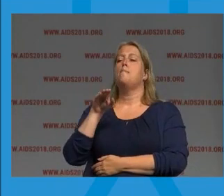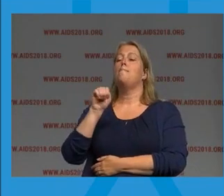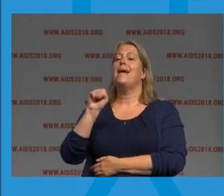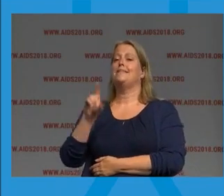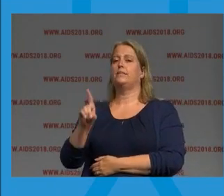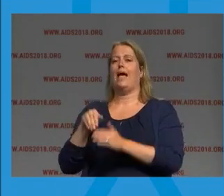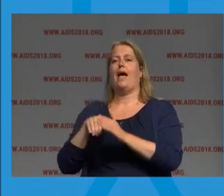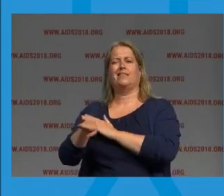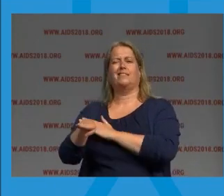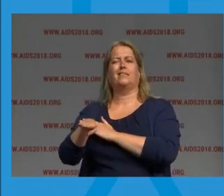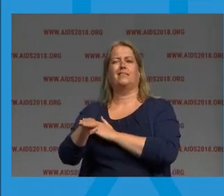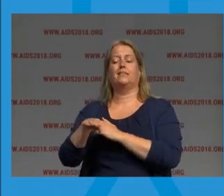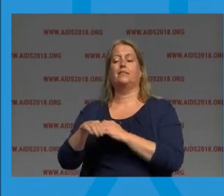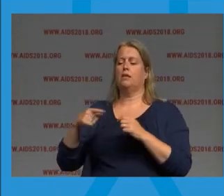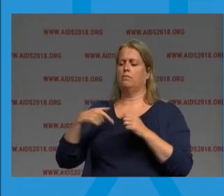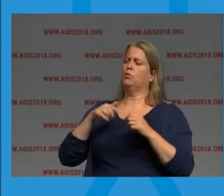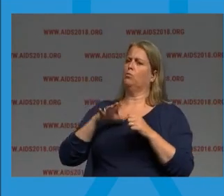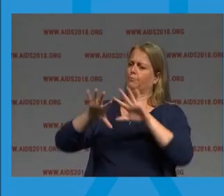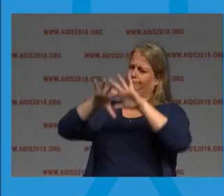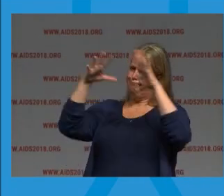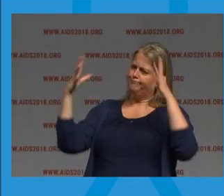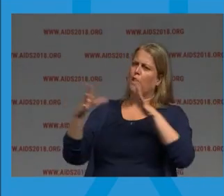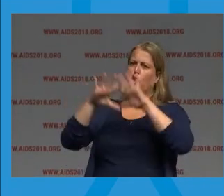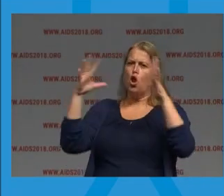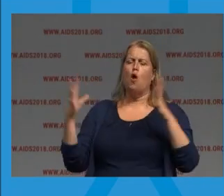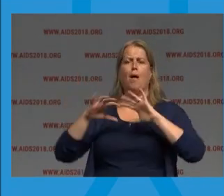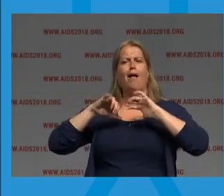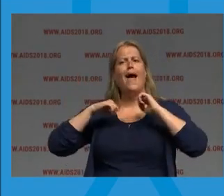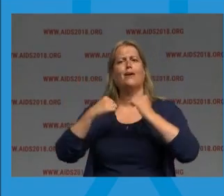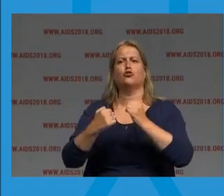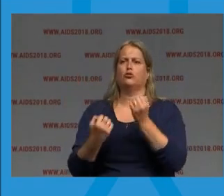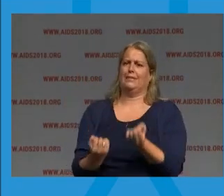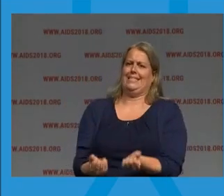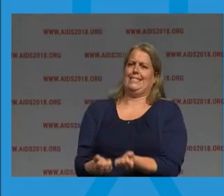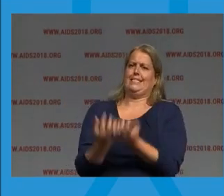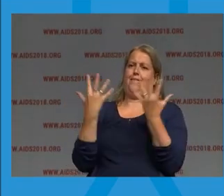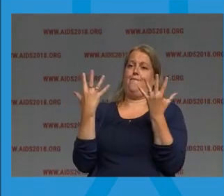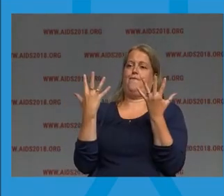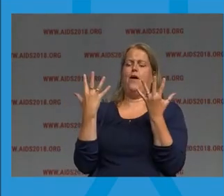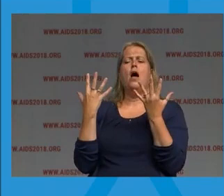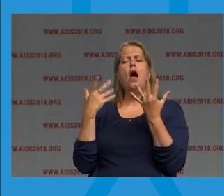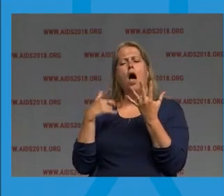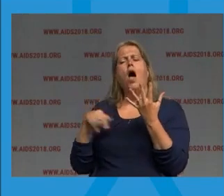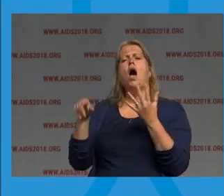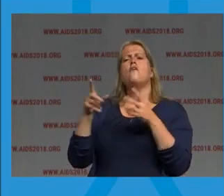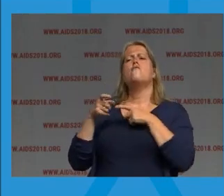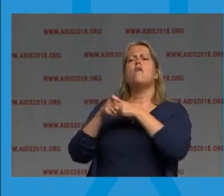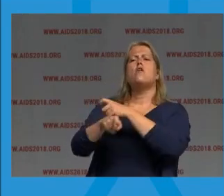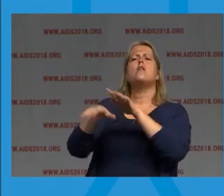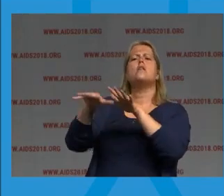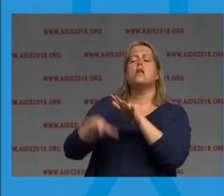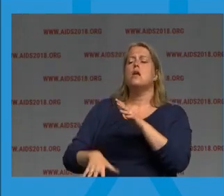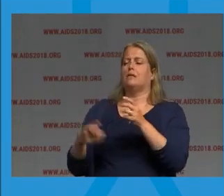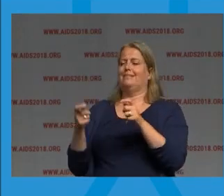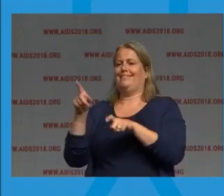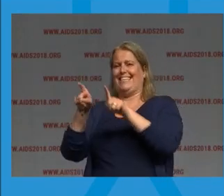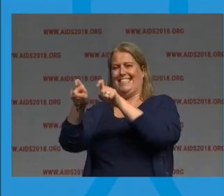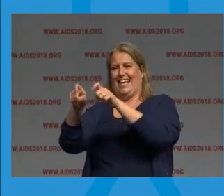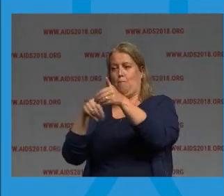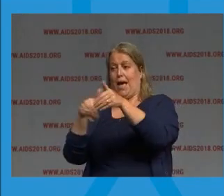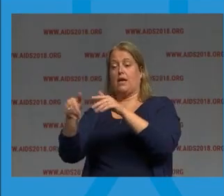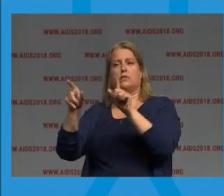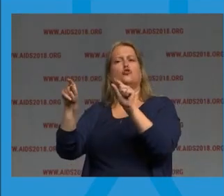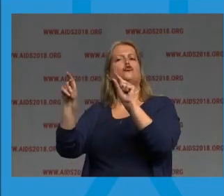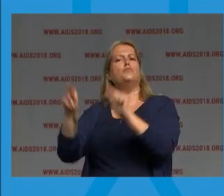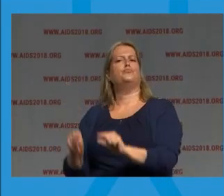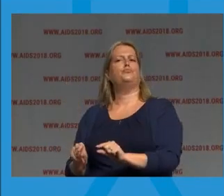to support the Hologic Global Access Initiative, a transparently priced viral load testing package that will be launched here tomorrow